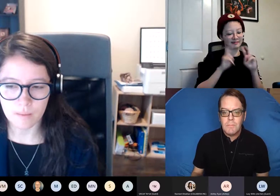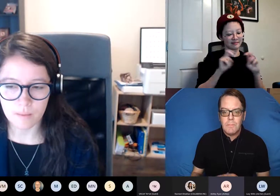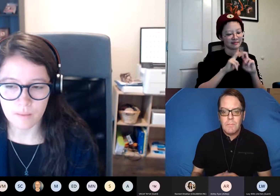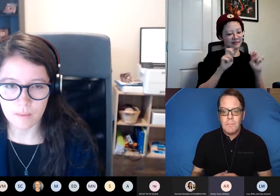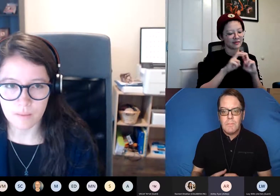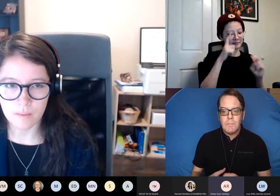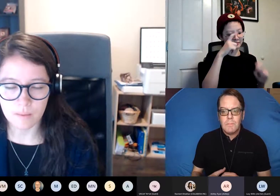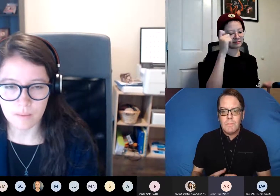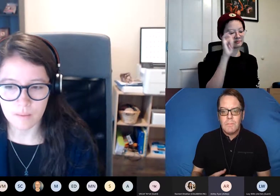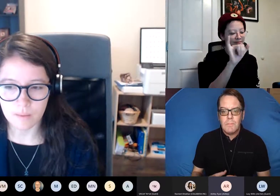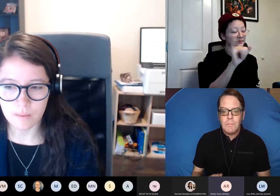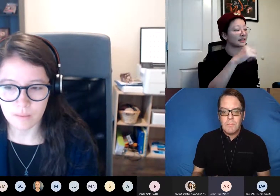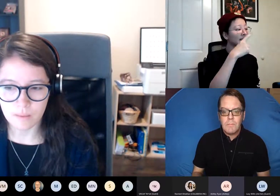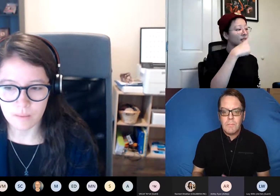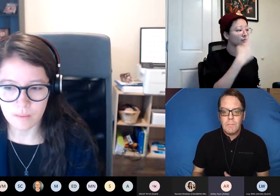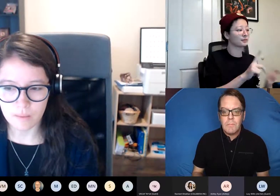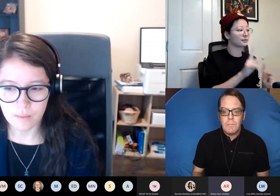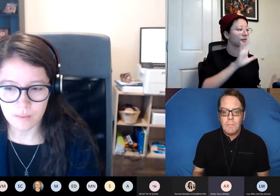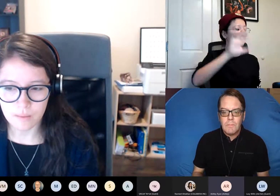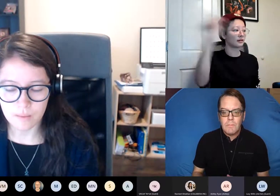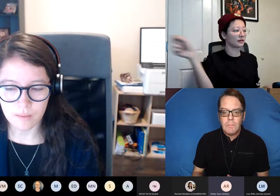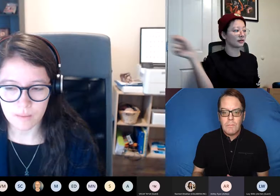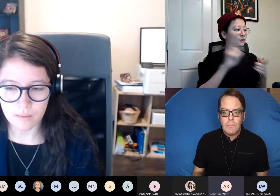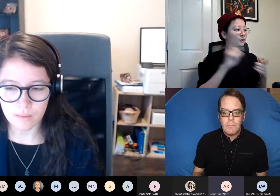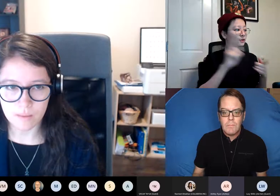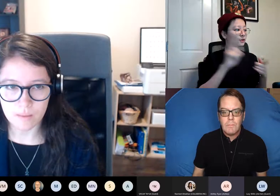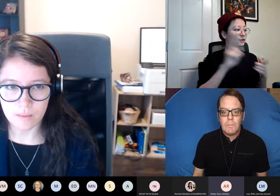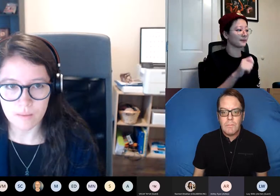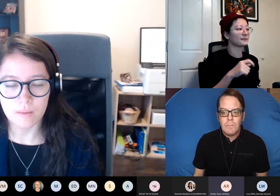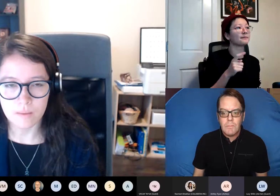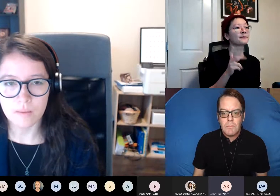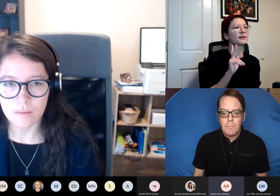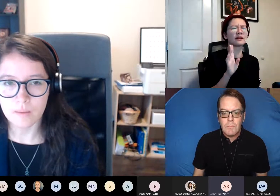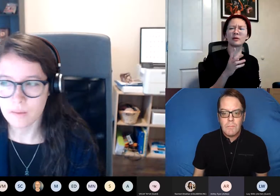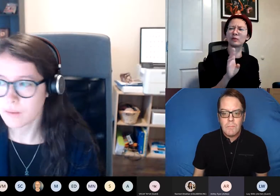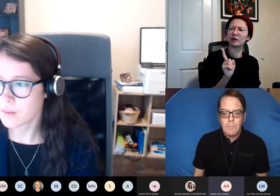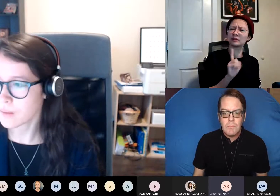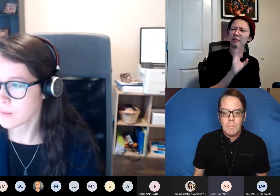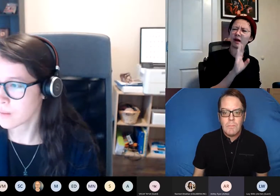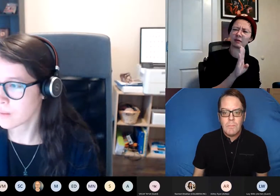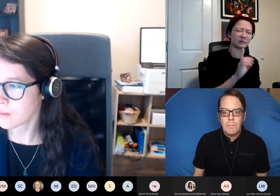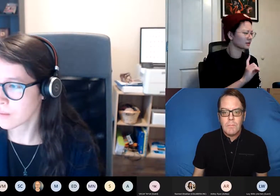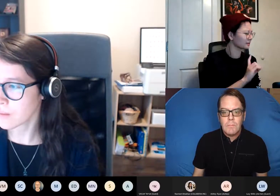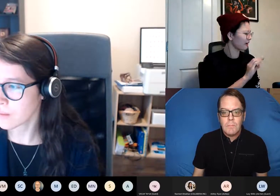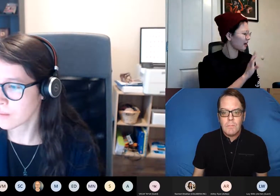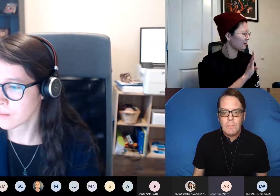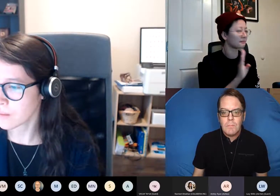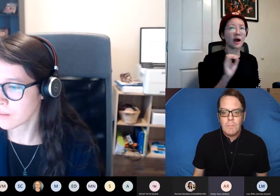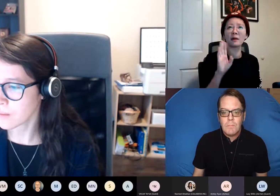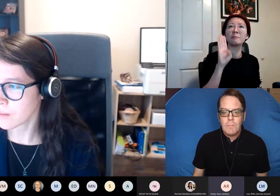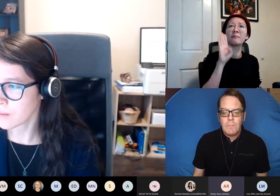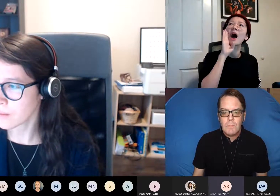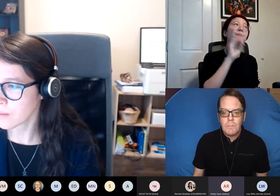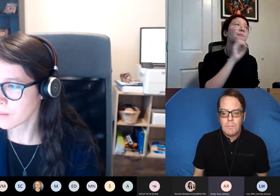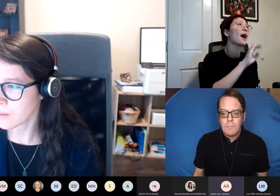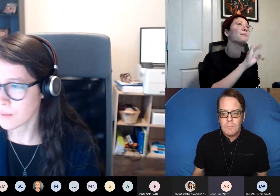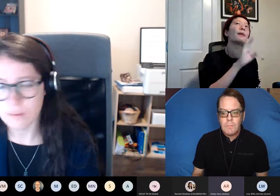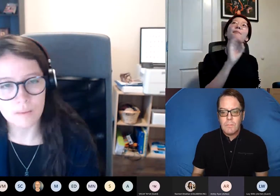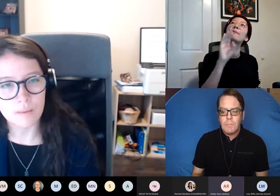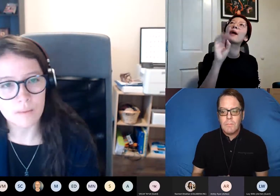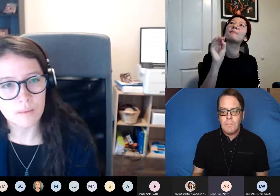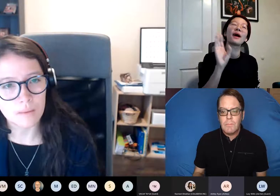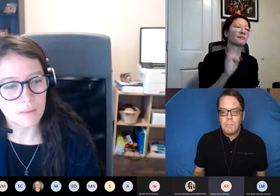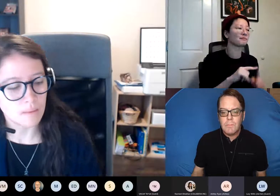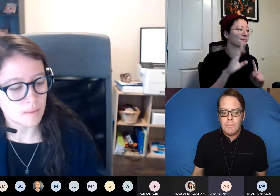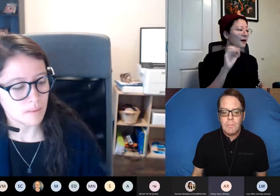quick. And the reason being, me and my friend actually tried to dive into this one day. With hearing people, if someone